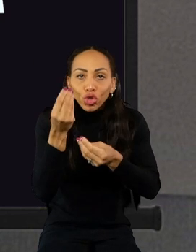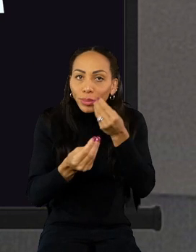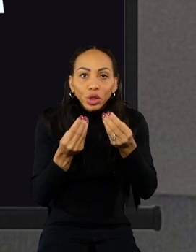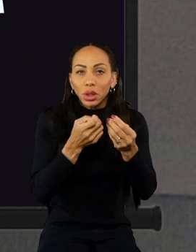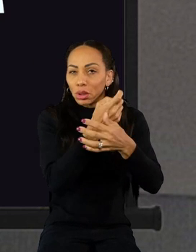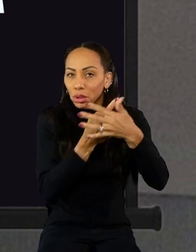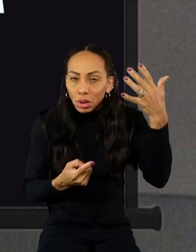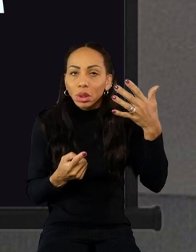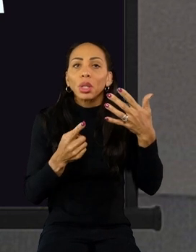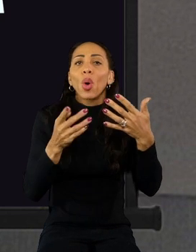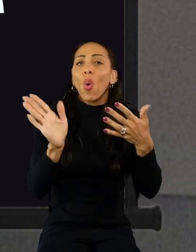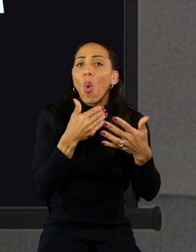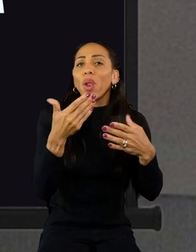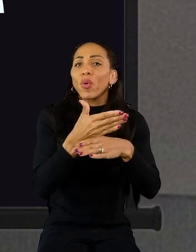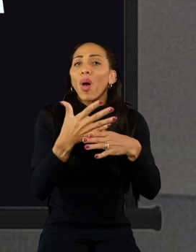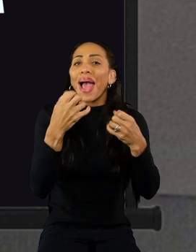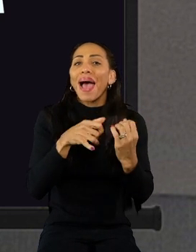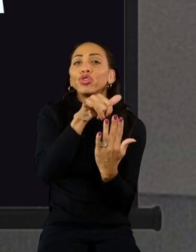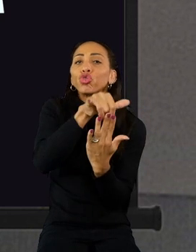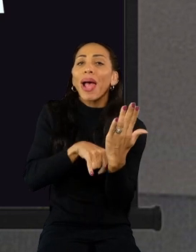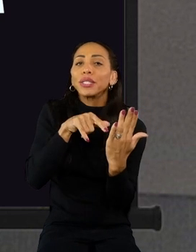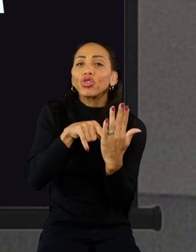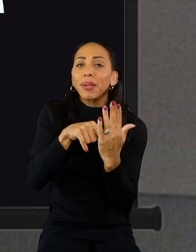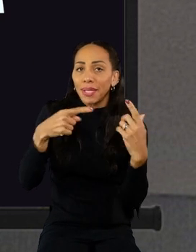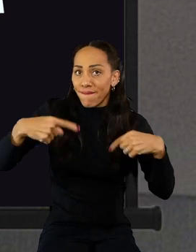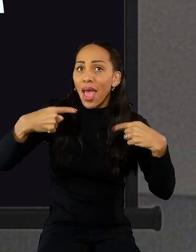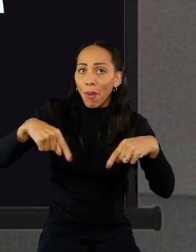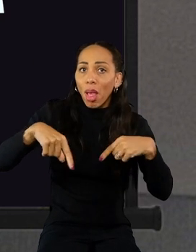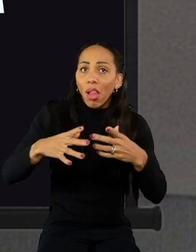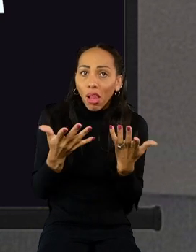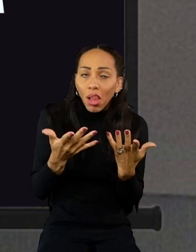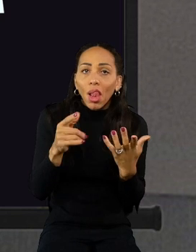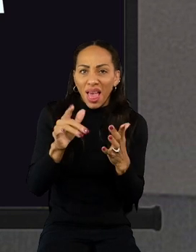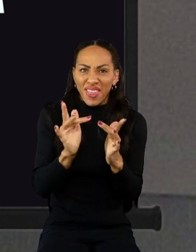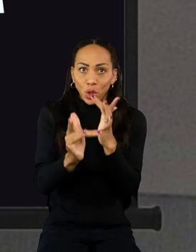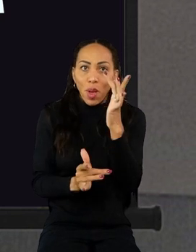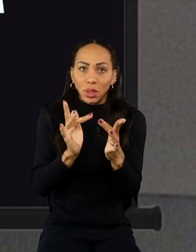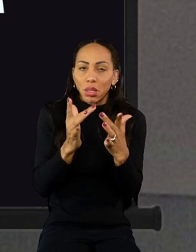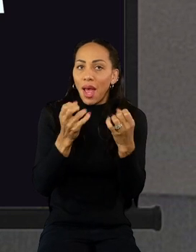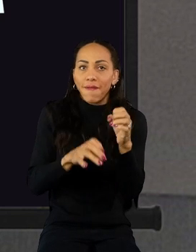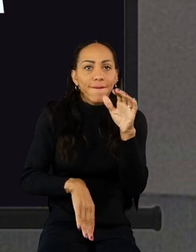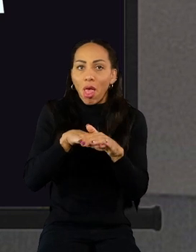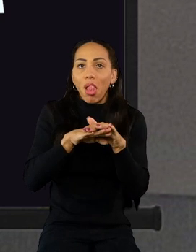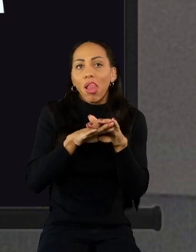interpretation. Most of them have audio description. All of the works have transcripts available.